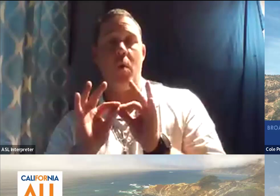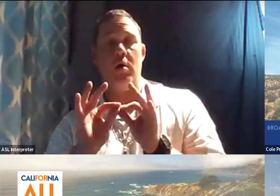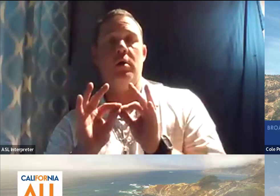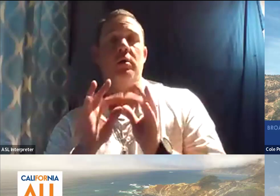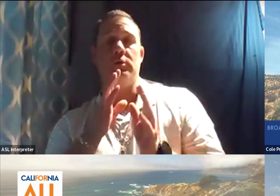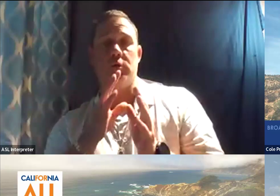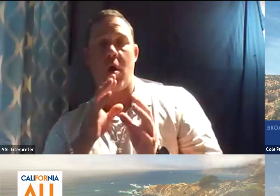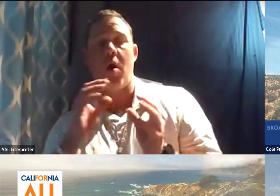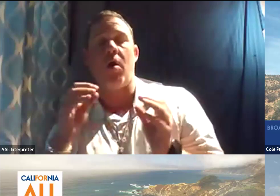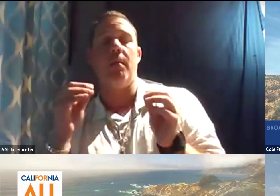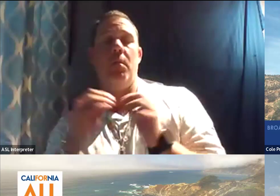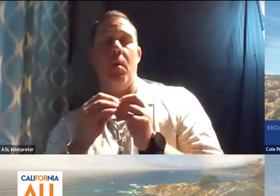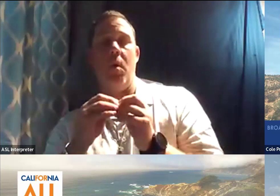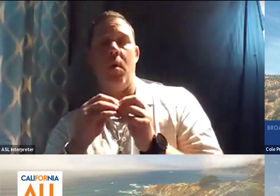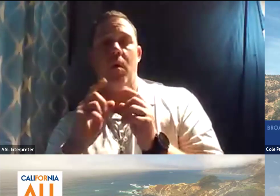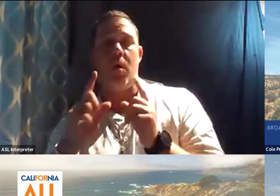talk a little bit more about